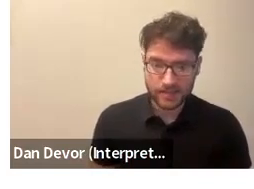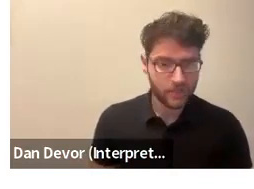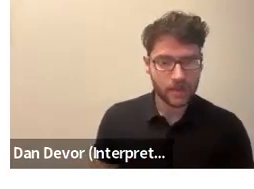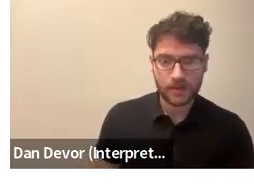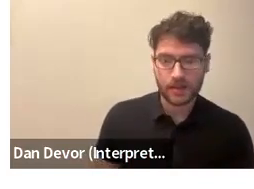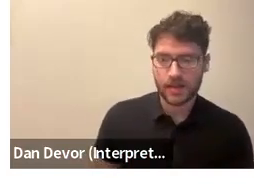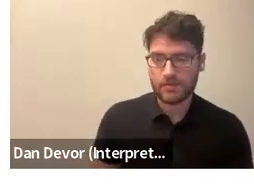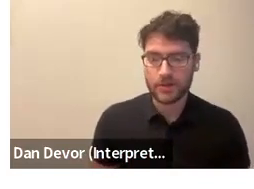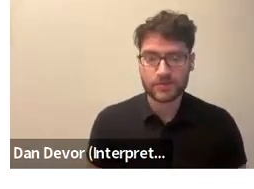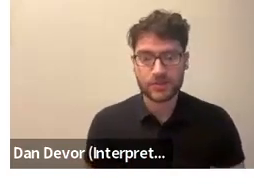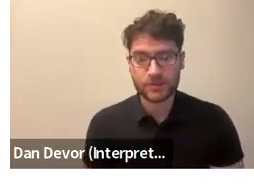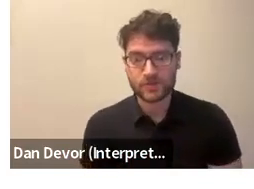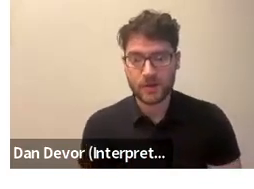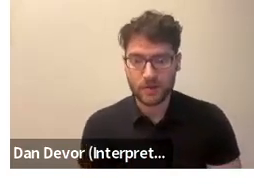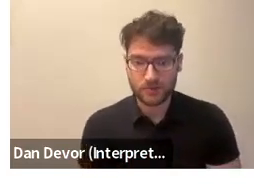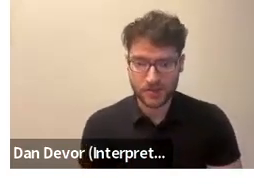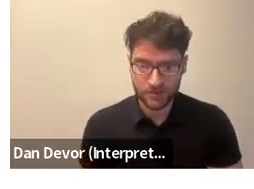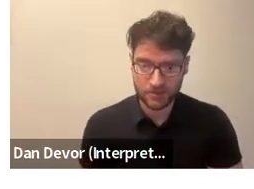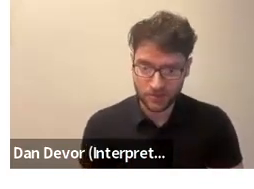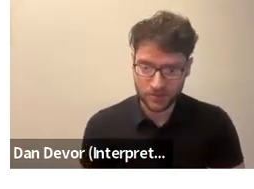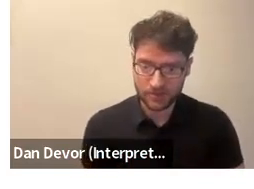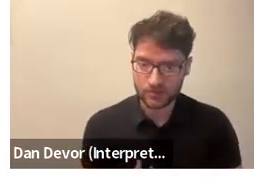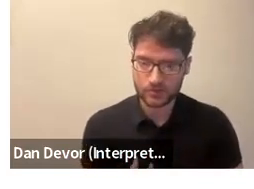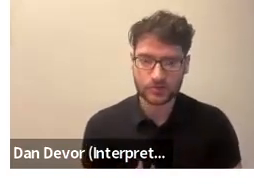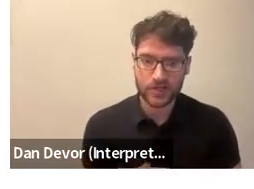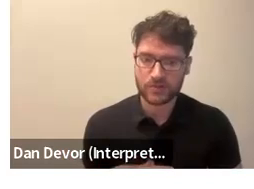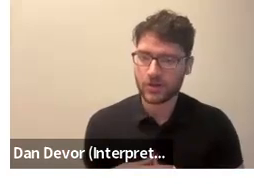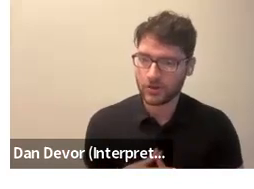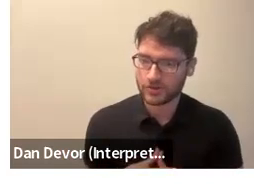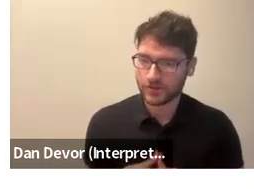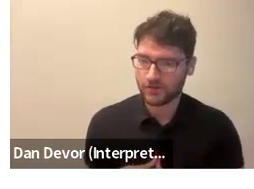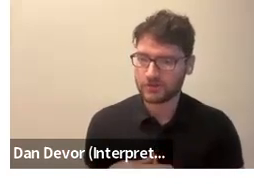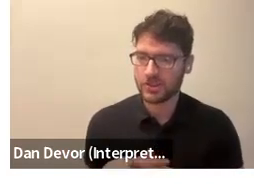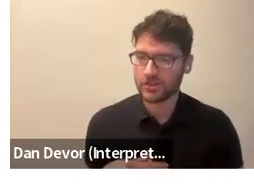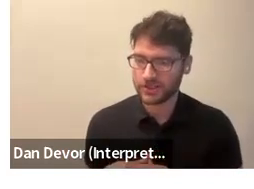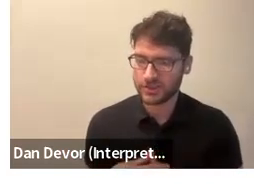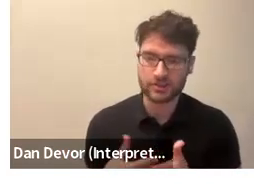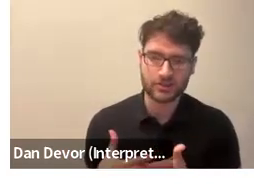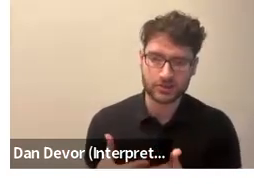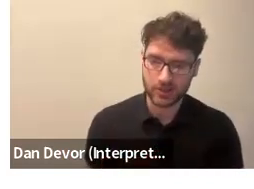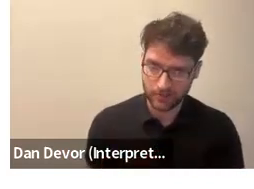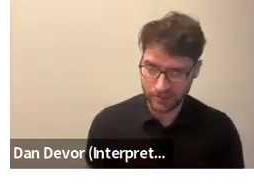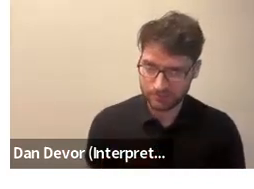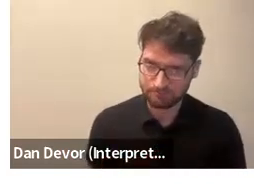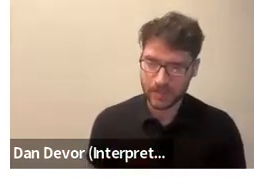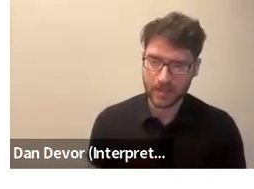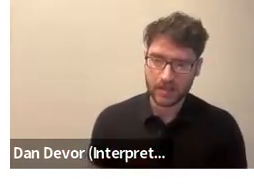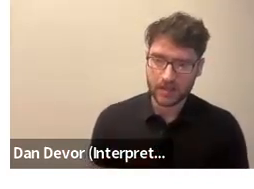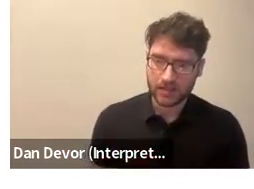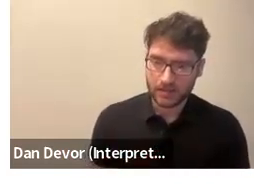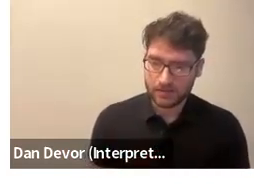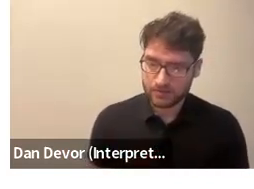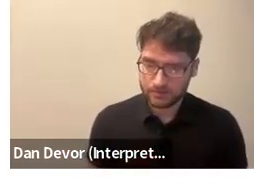And lastly, it must be used by members of the community to transmit culture from generation to generation.